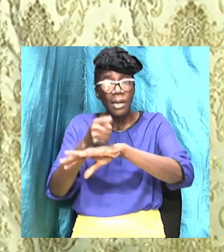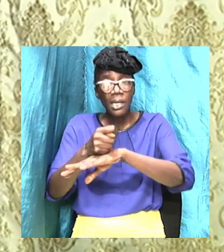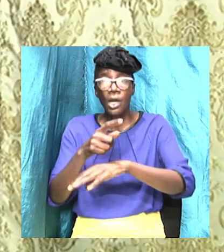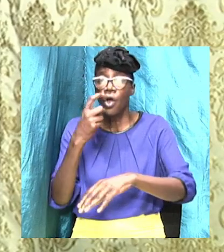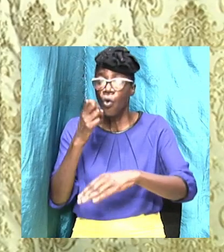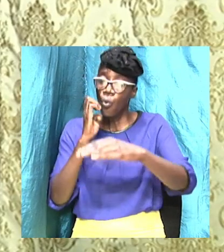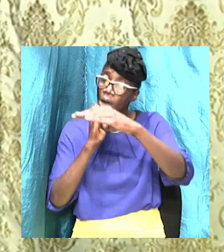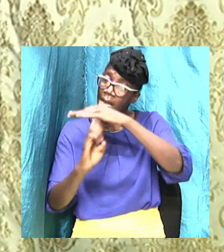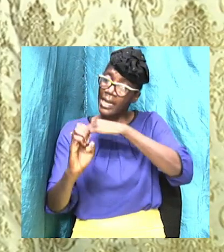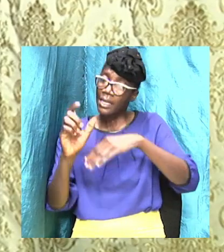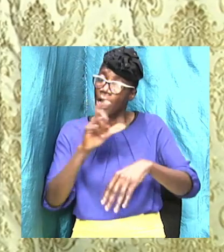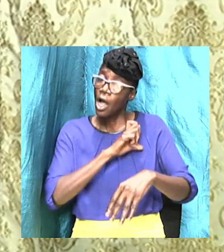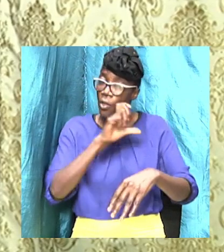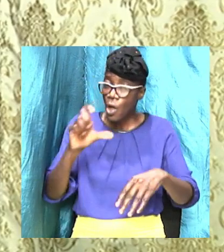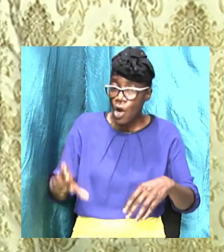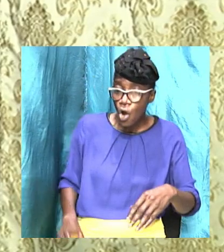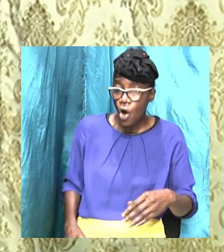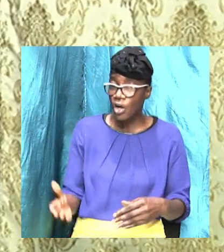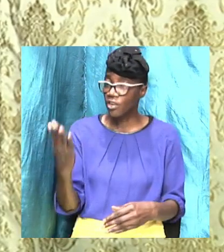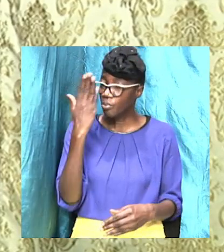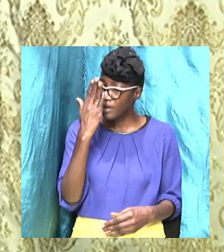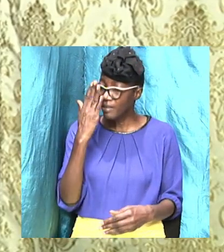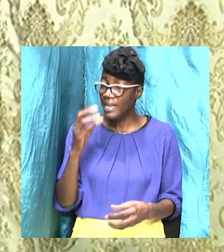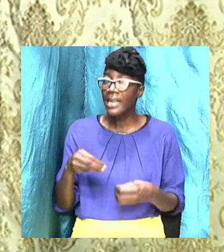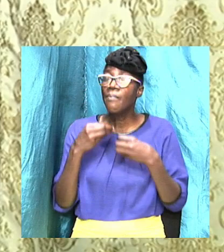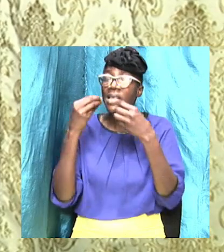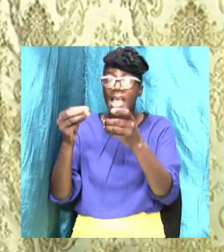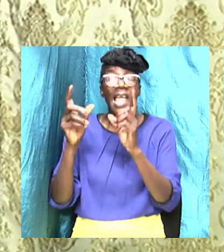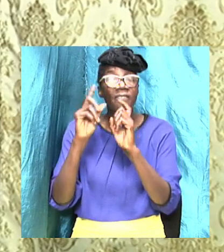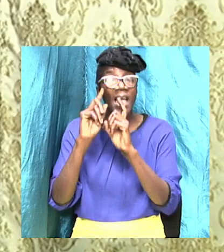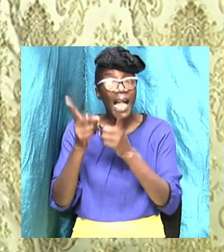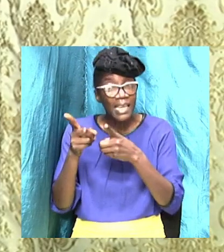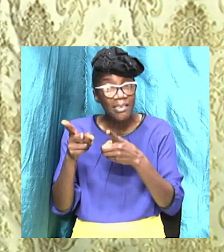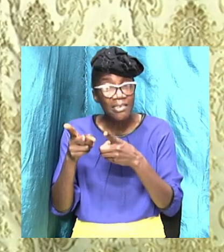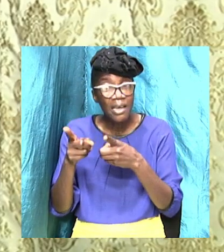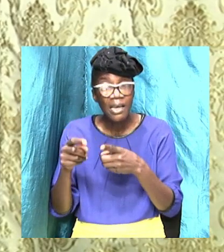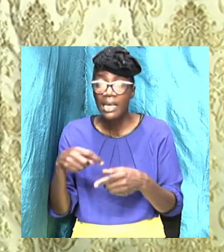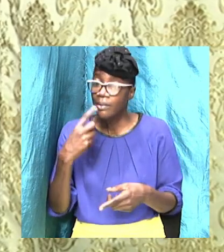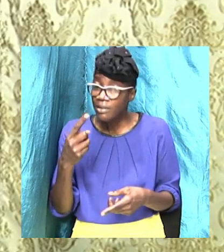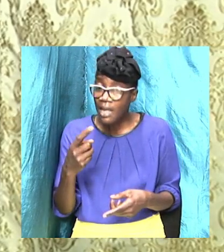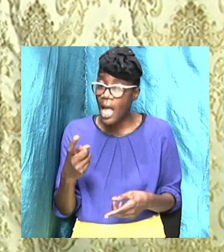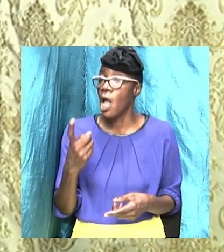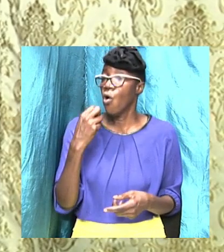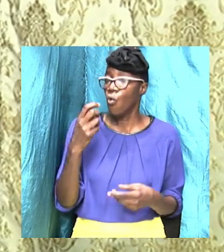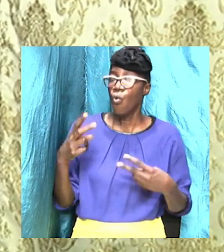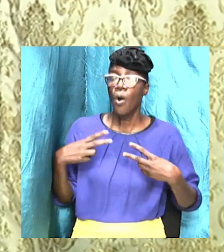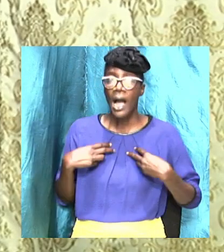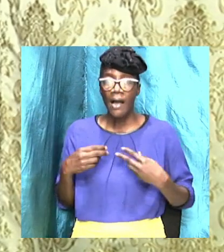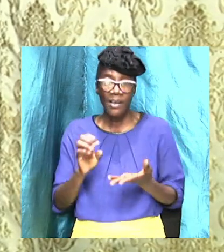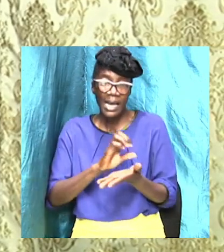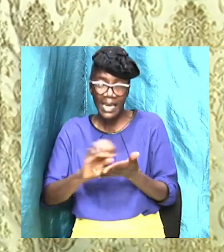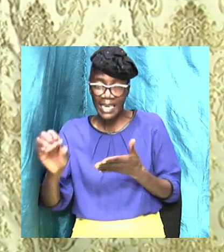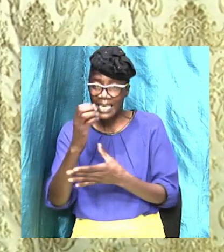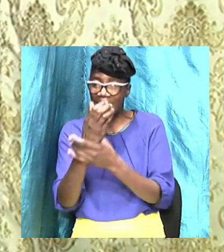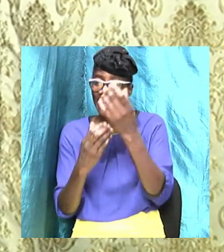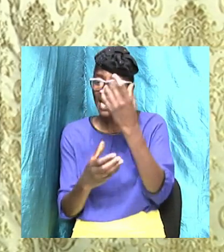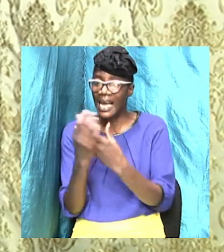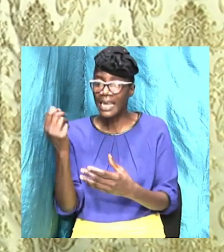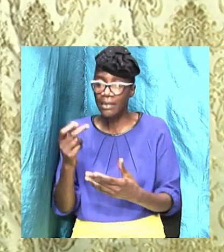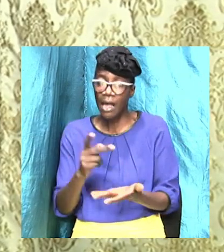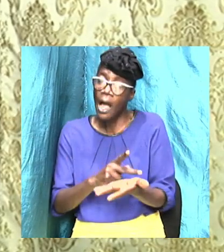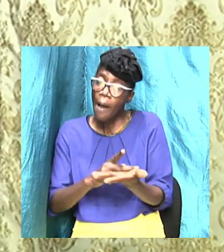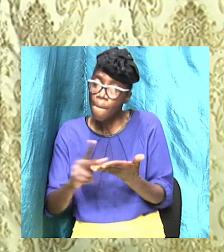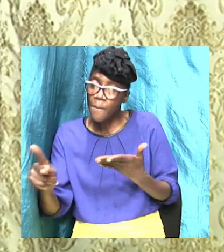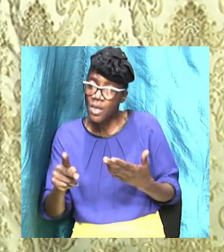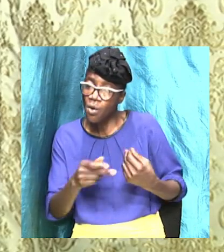the Lord's presence. But he also gave the answer. He said, he that had a clean hands and